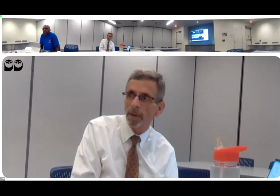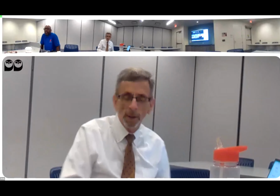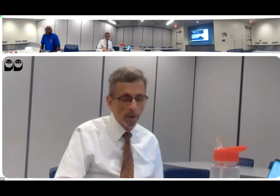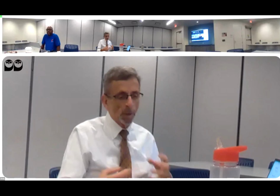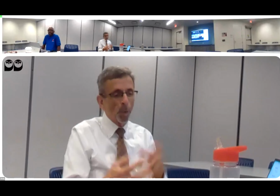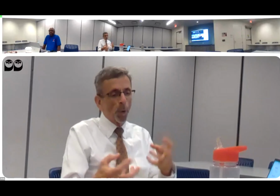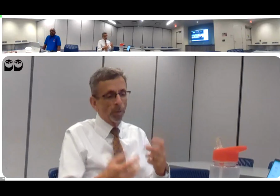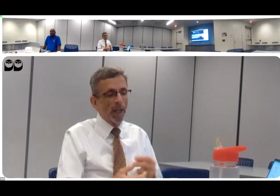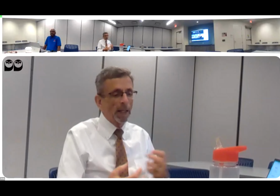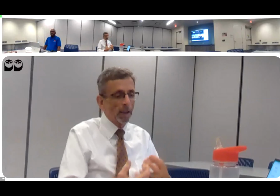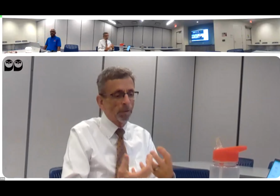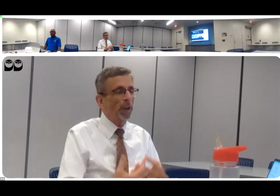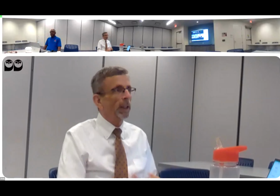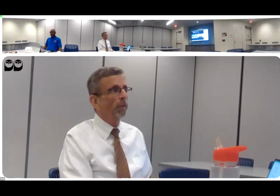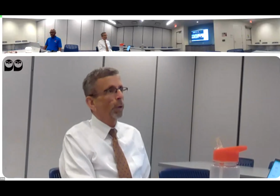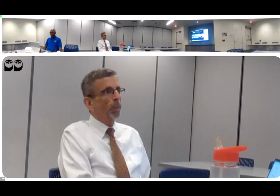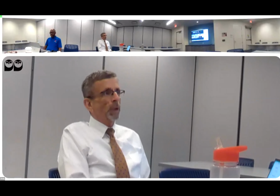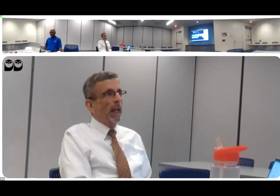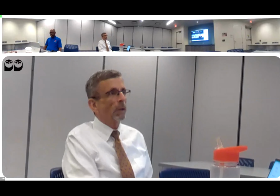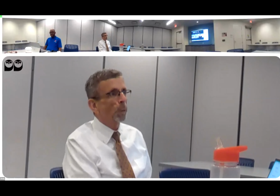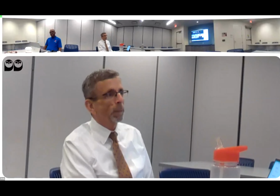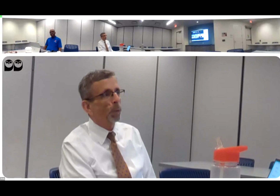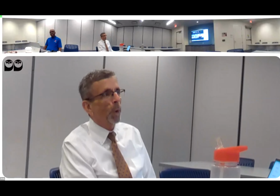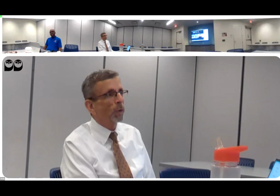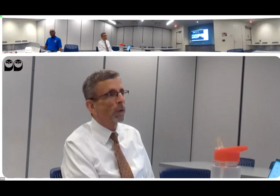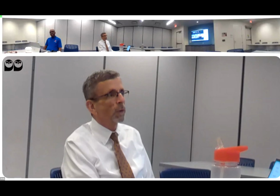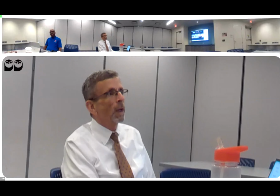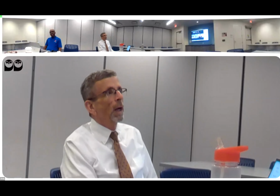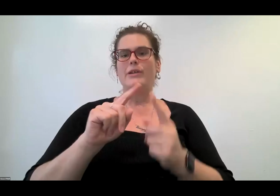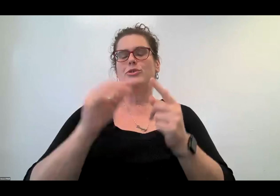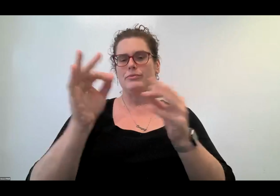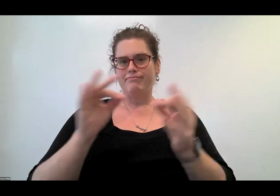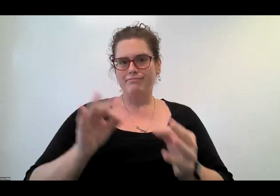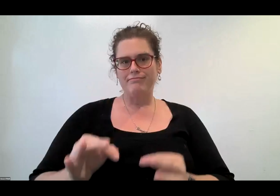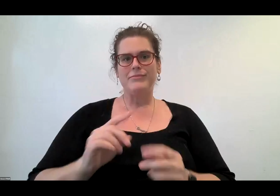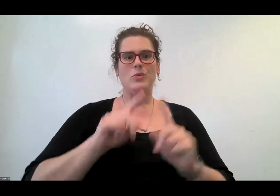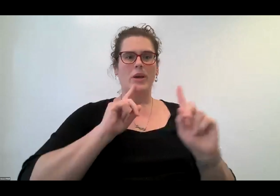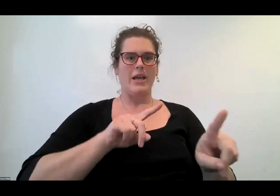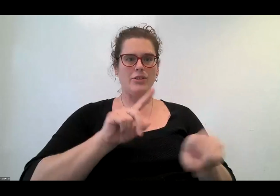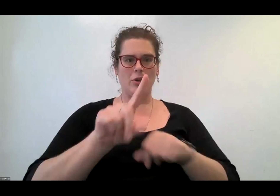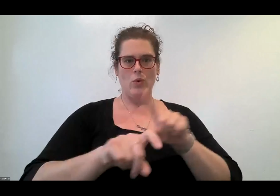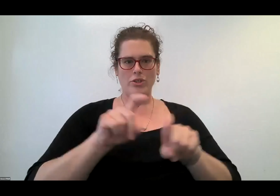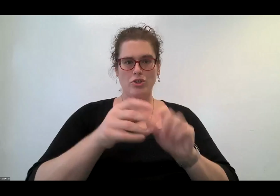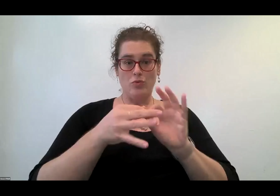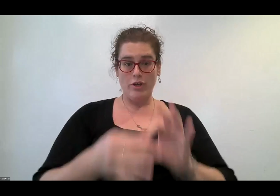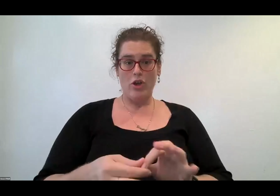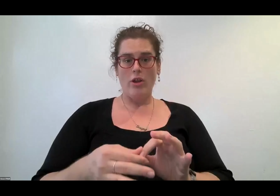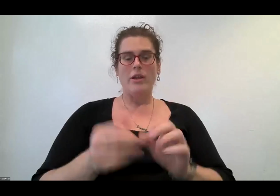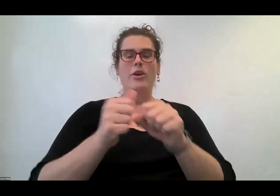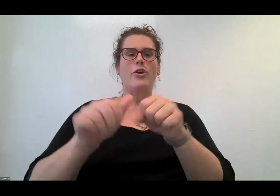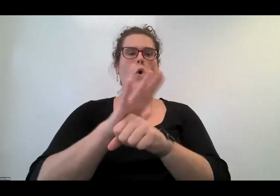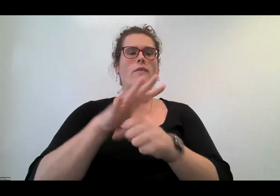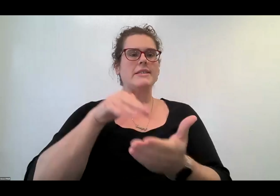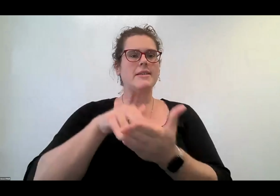but he's got some more data to fill in to answer your question regarding the COVID study that was